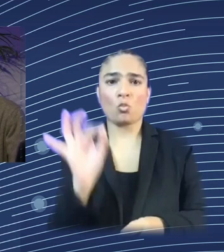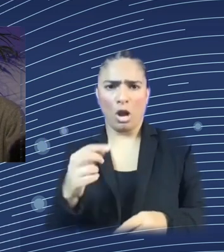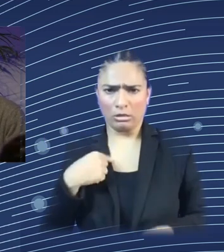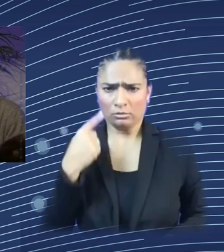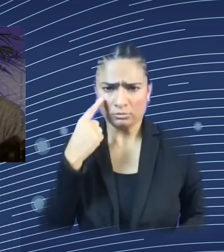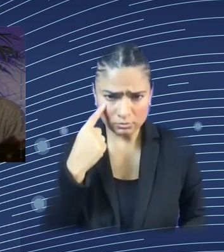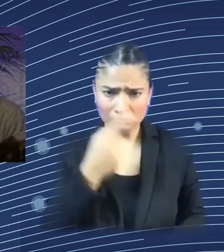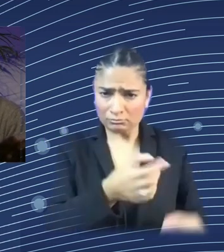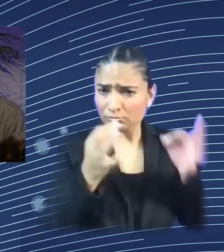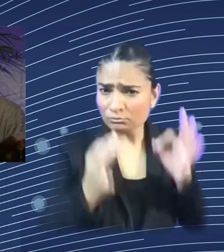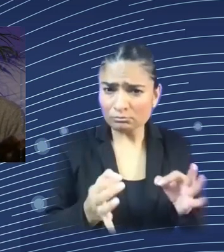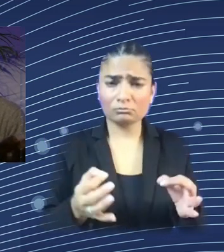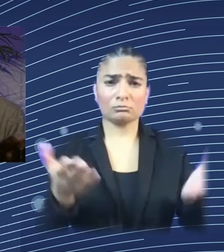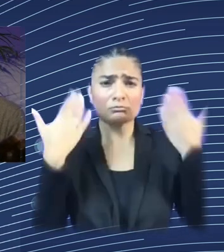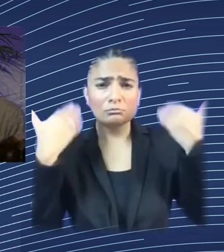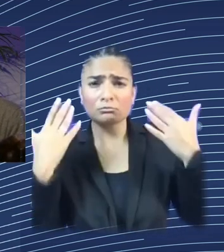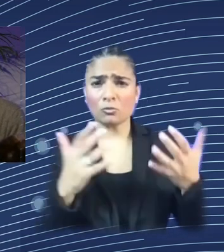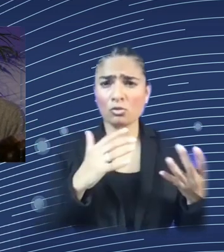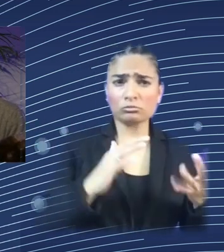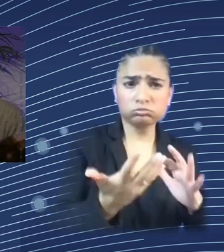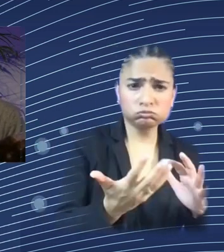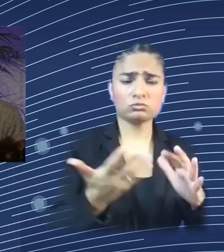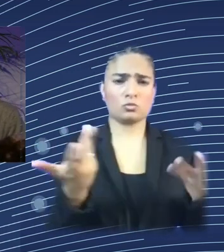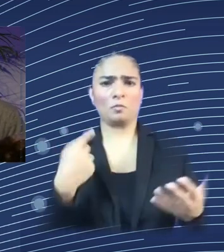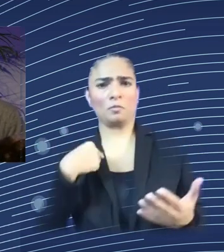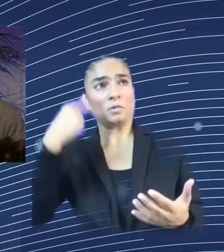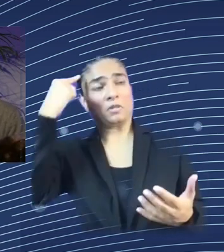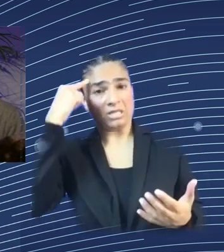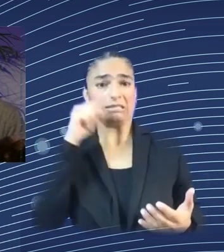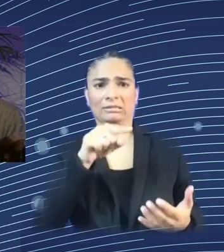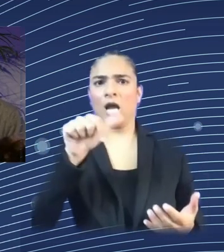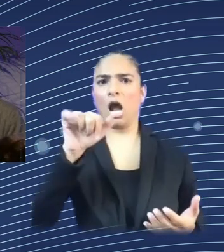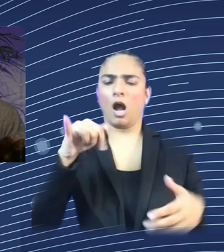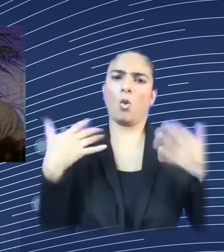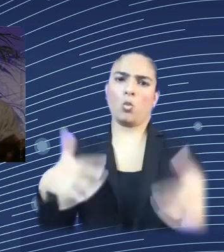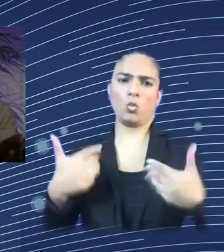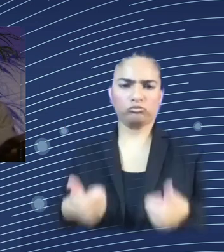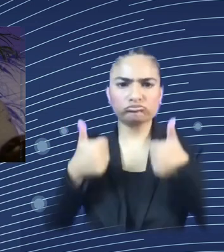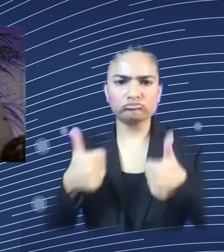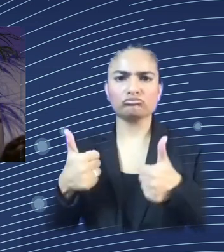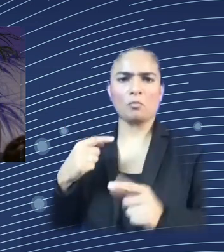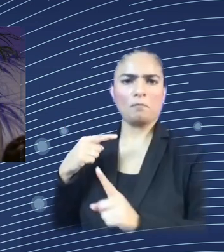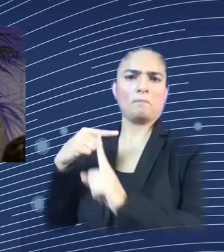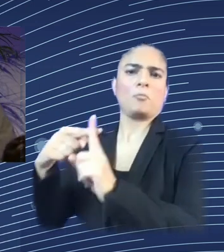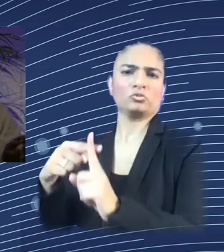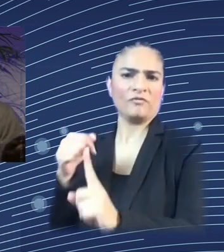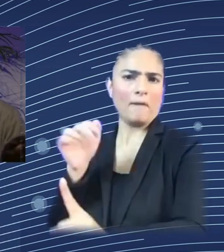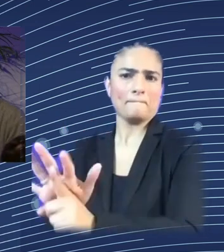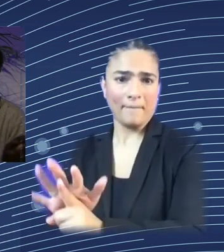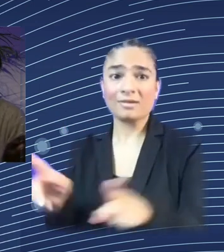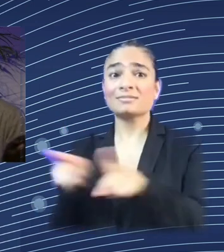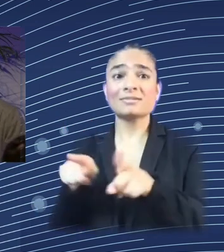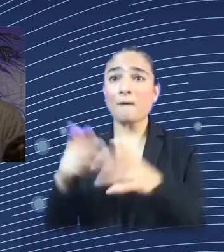into account today, but often these banks, they just want to be compliant, right? So they just take the basic data sets they